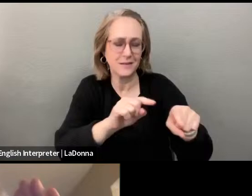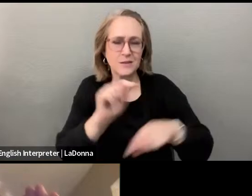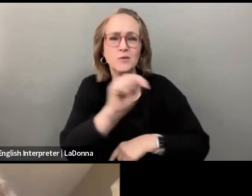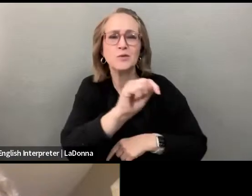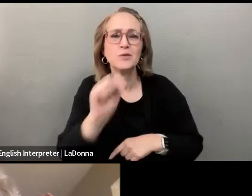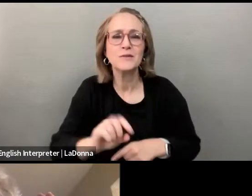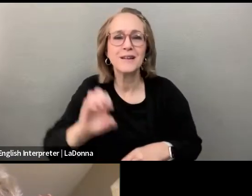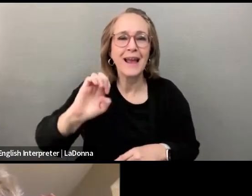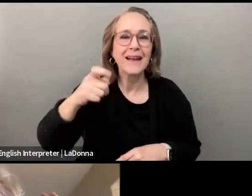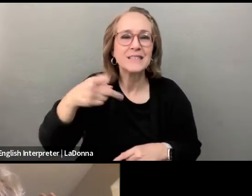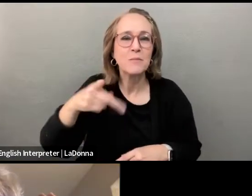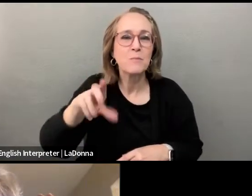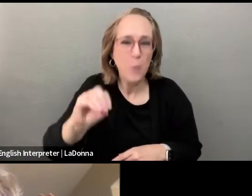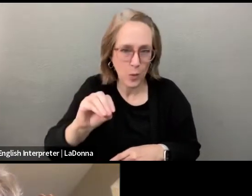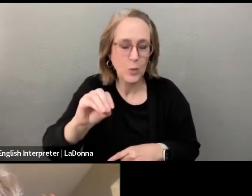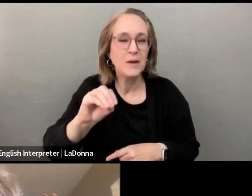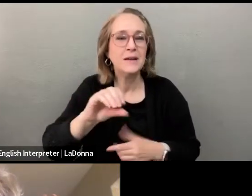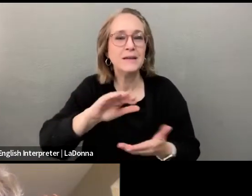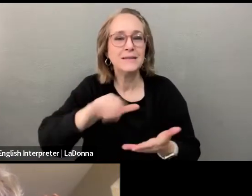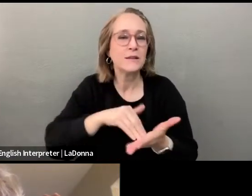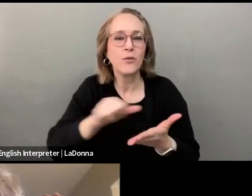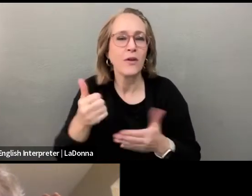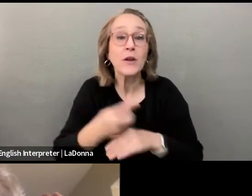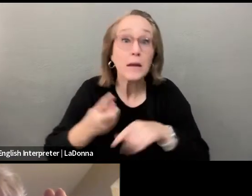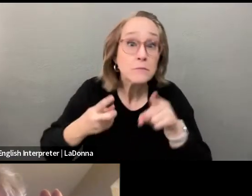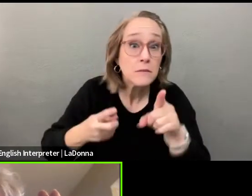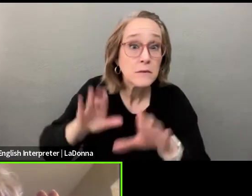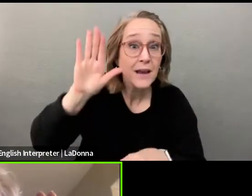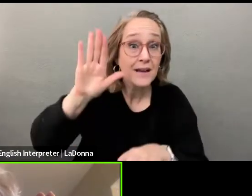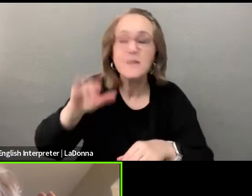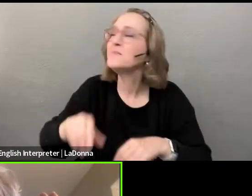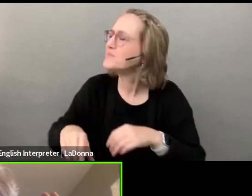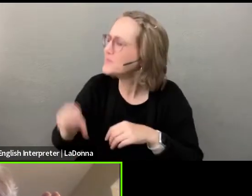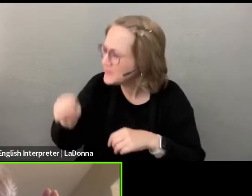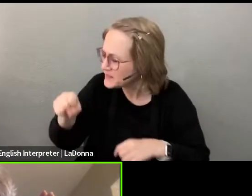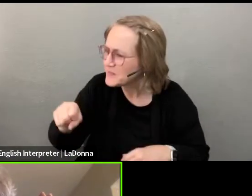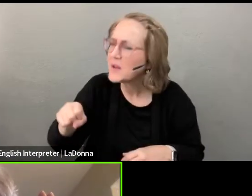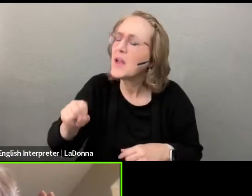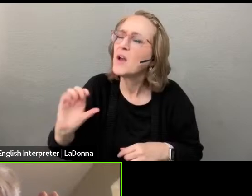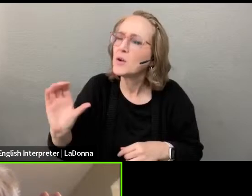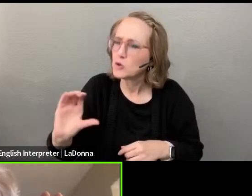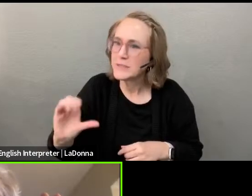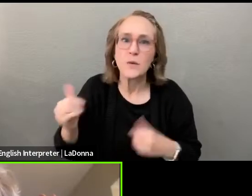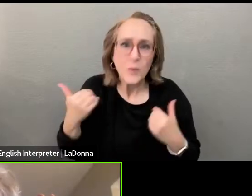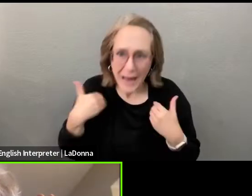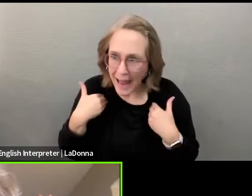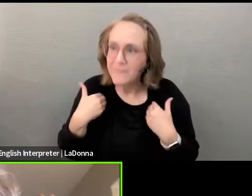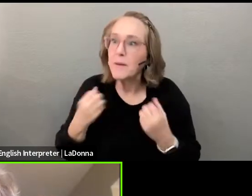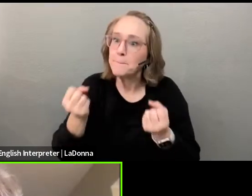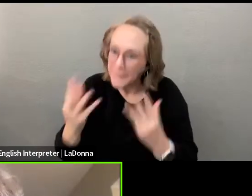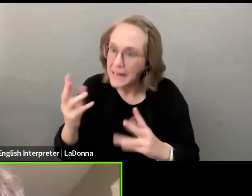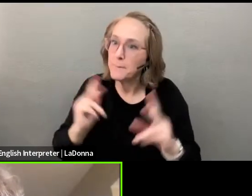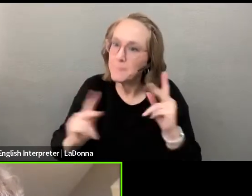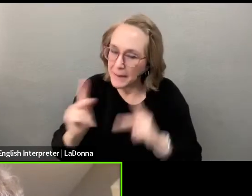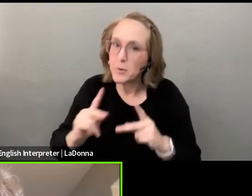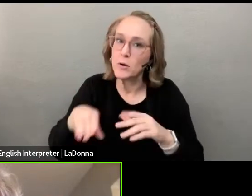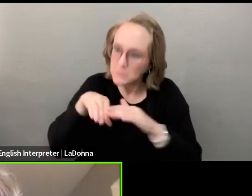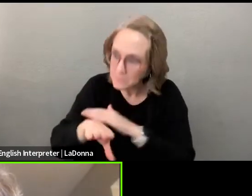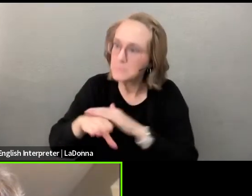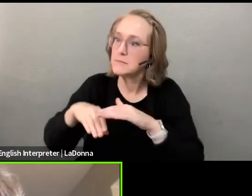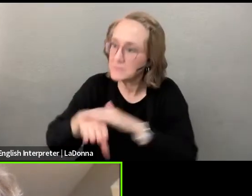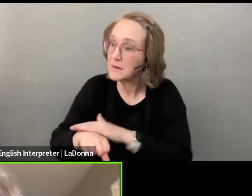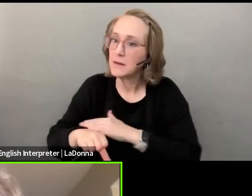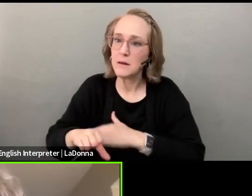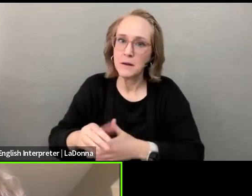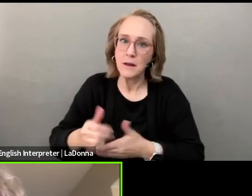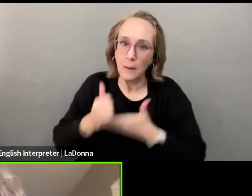Tucson Expo Center the other day too. So yeah. Yeah, so Christy, we have more and more people coming in that we serve,